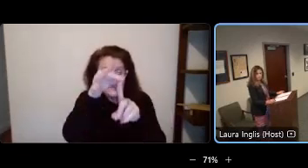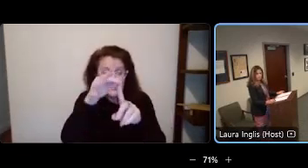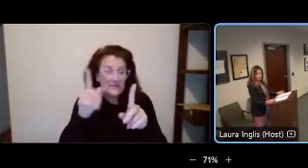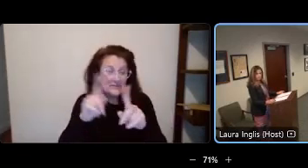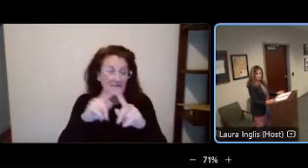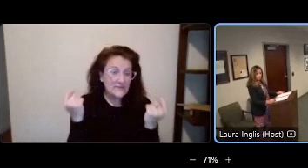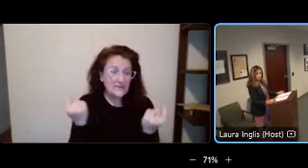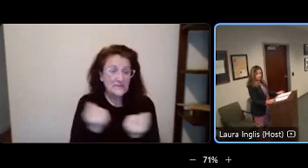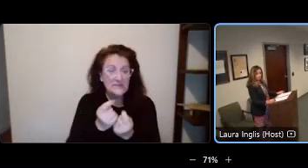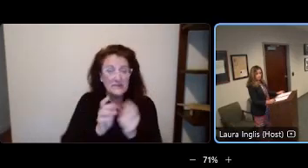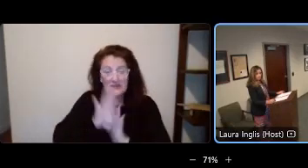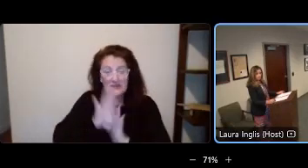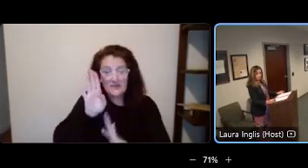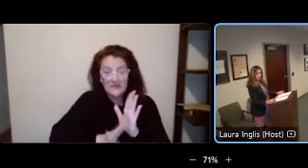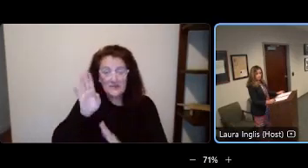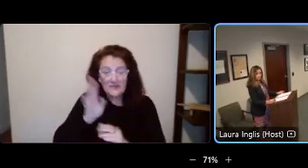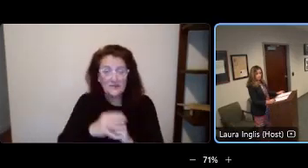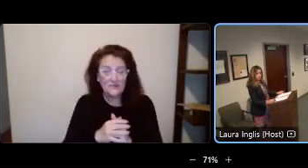staffdevelopment@wcb.ny.